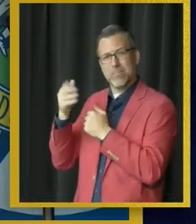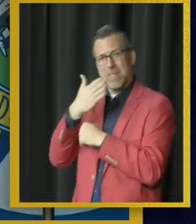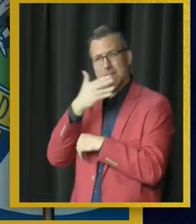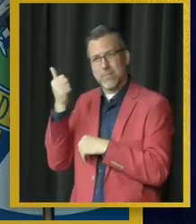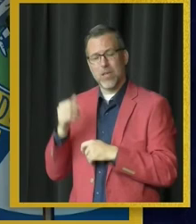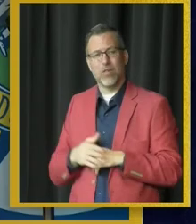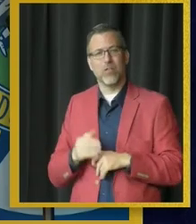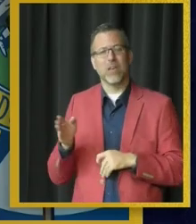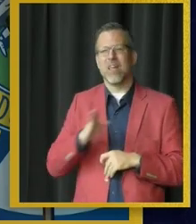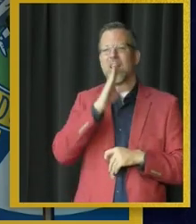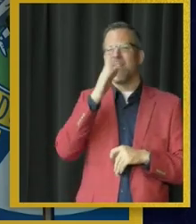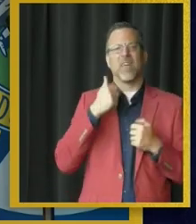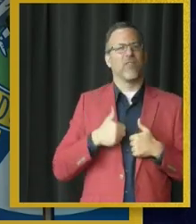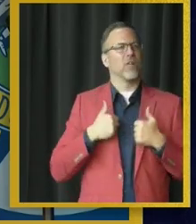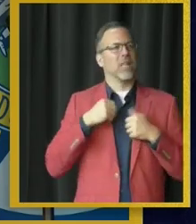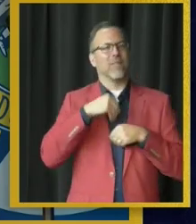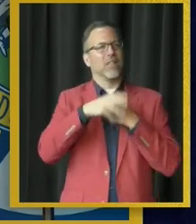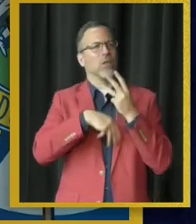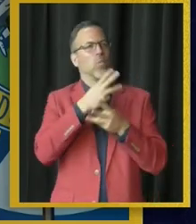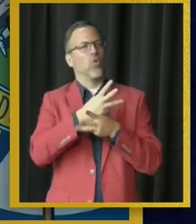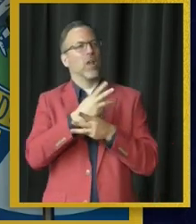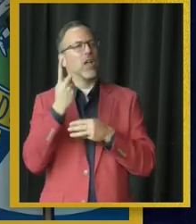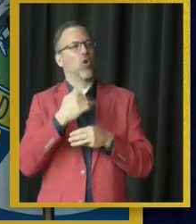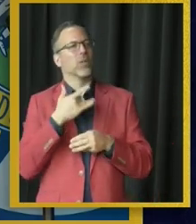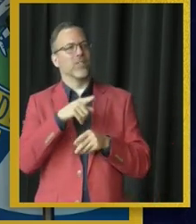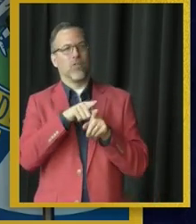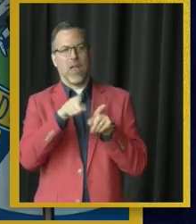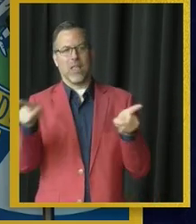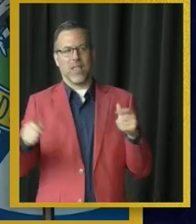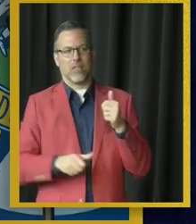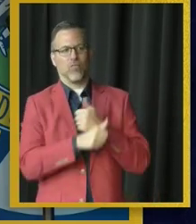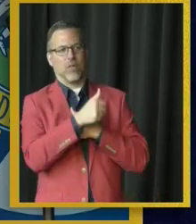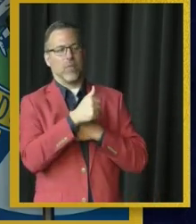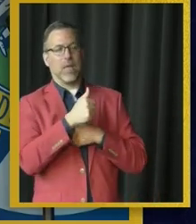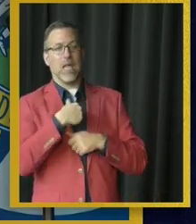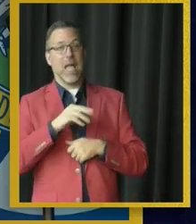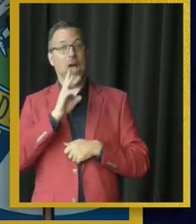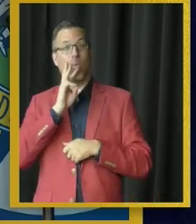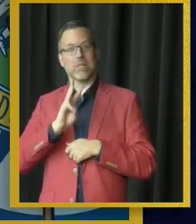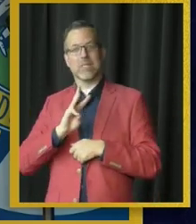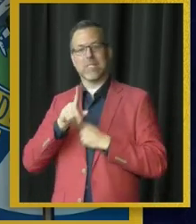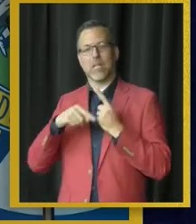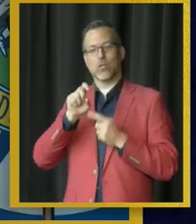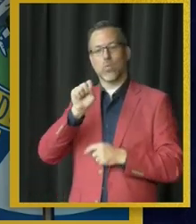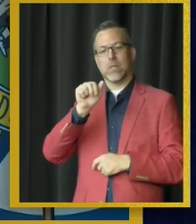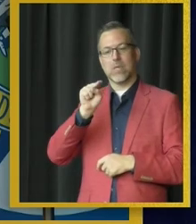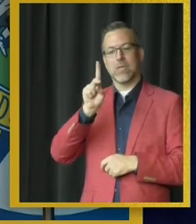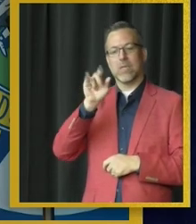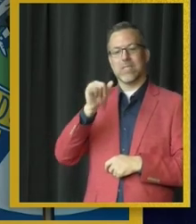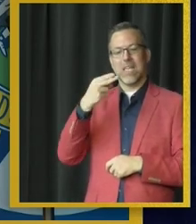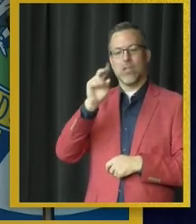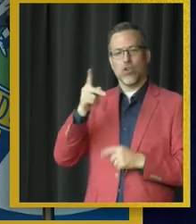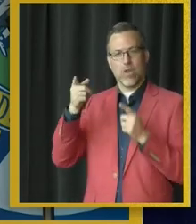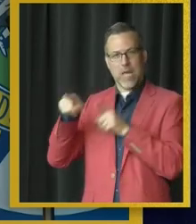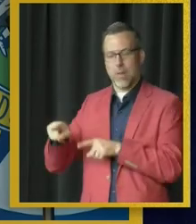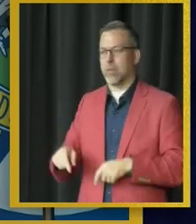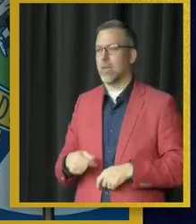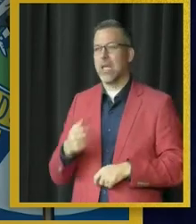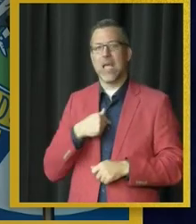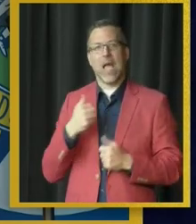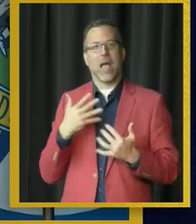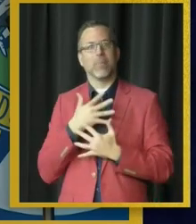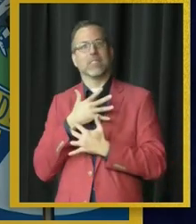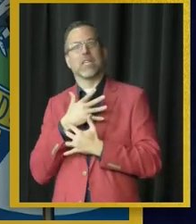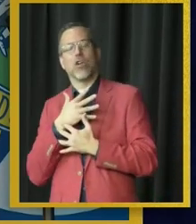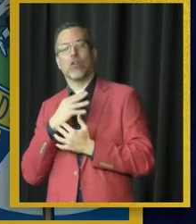have never lived in a world in which this was not a threat. I was 6 when Sandy Hook happened. I've been terrified of going through a